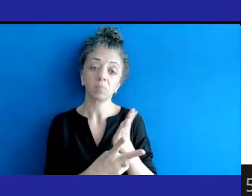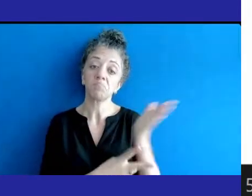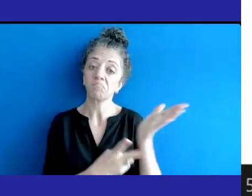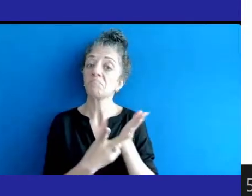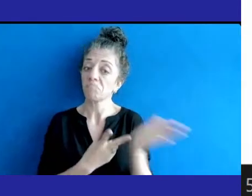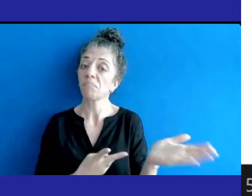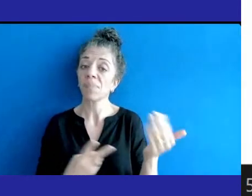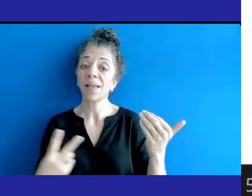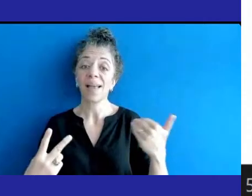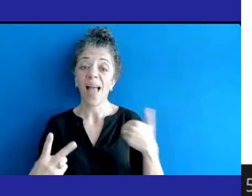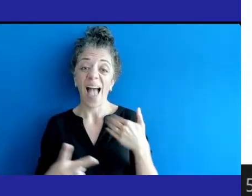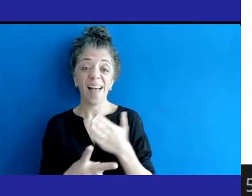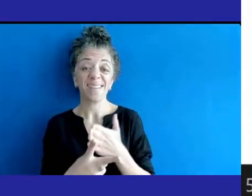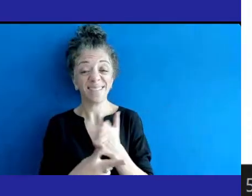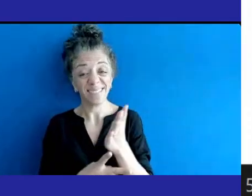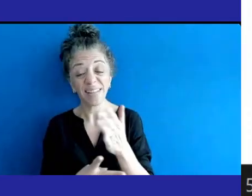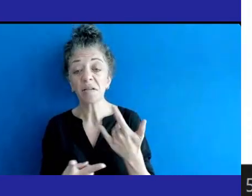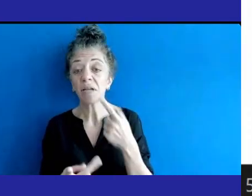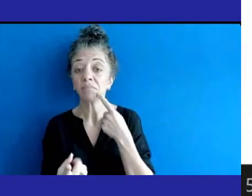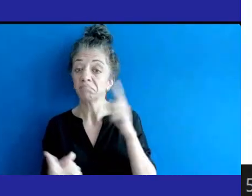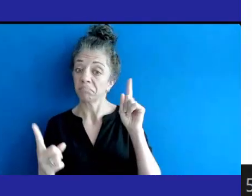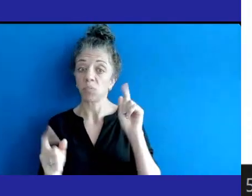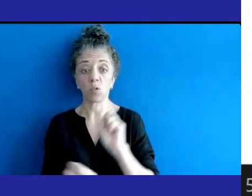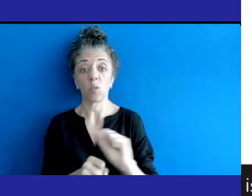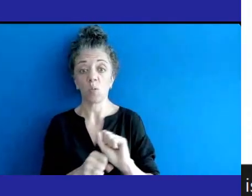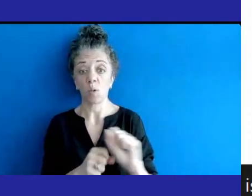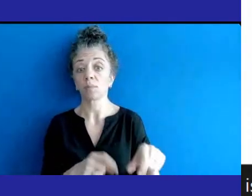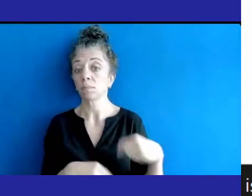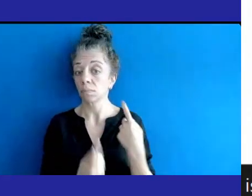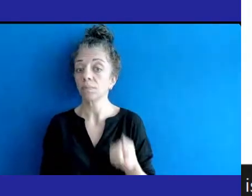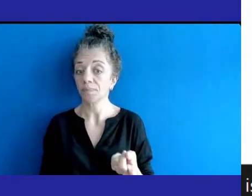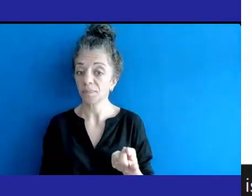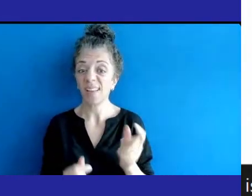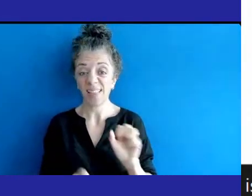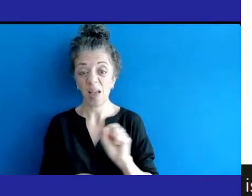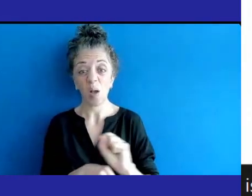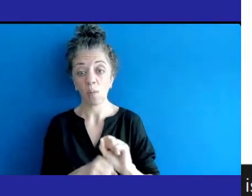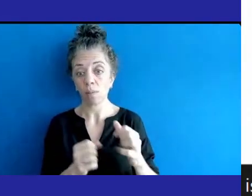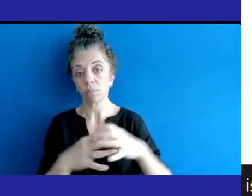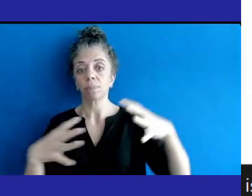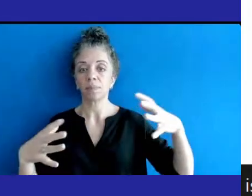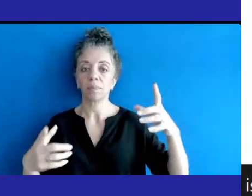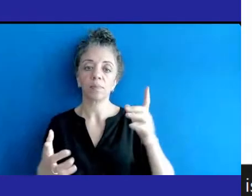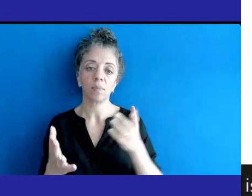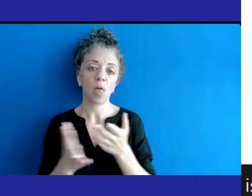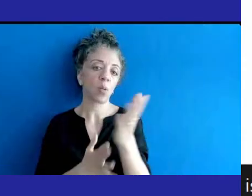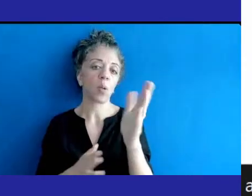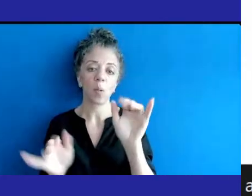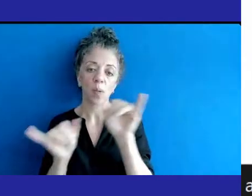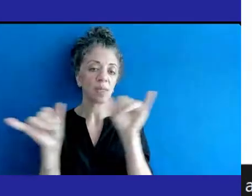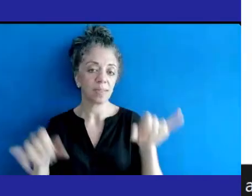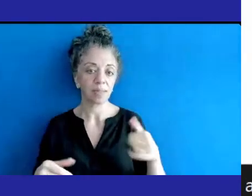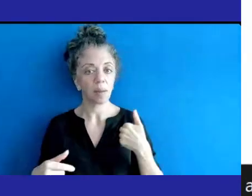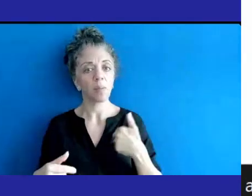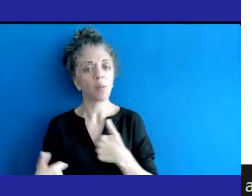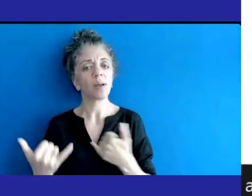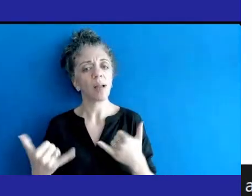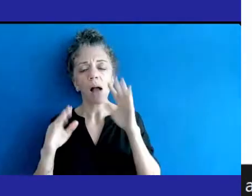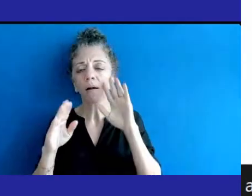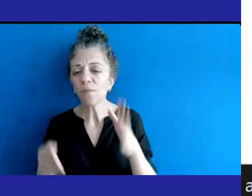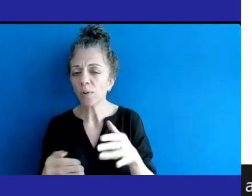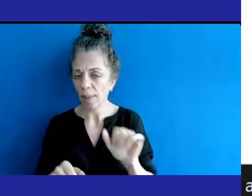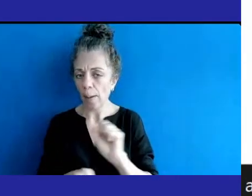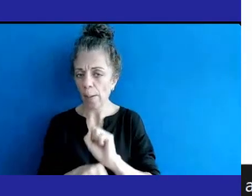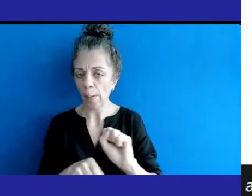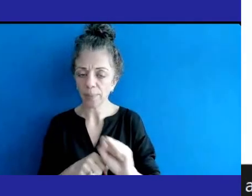lot of excellent work within Epic, and that work is rapidly expanding throughout our system, and we're honing that work as well. On the other hand, we're also